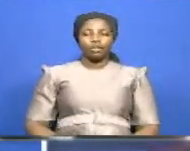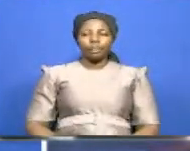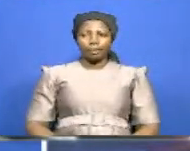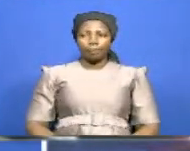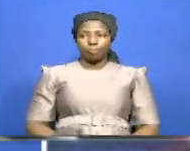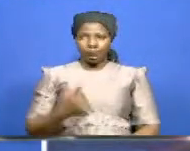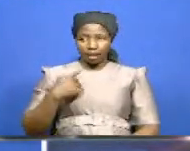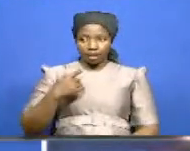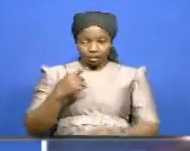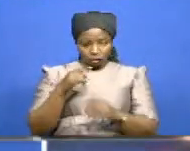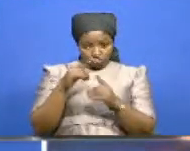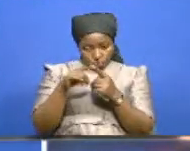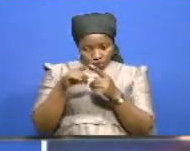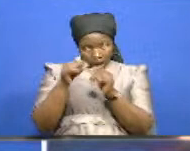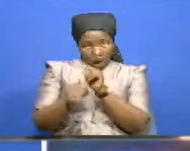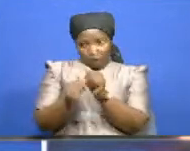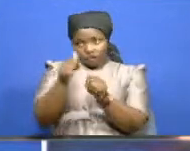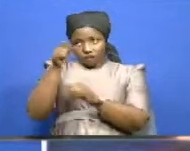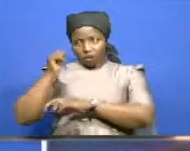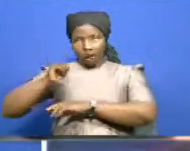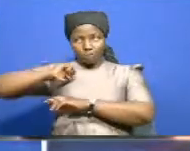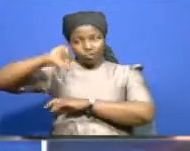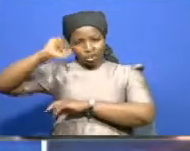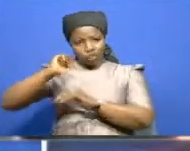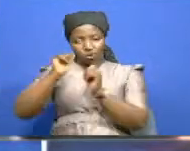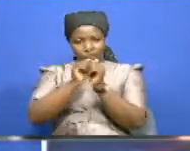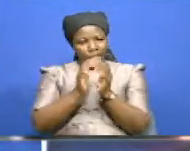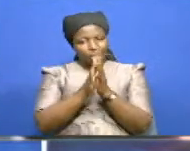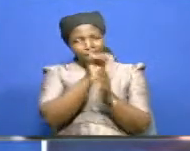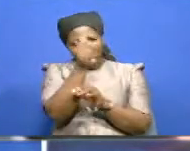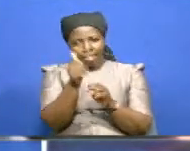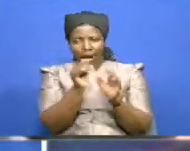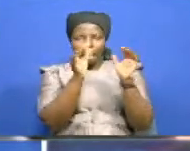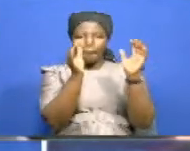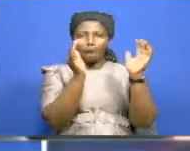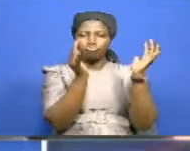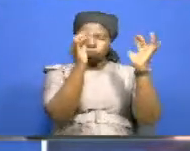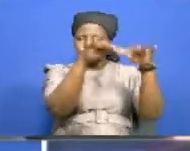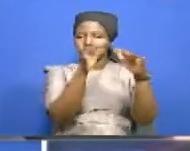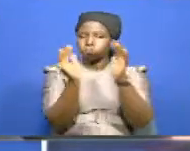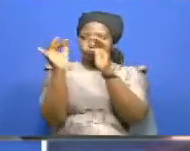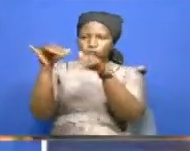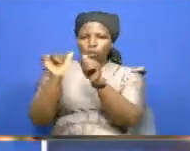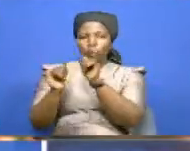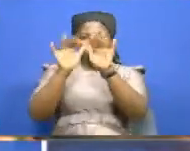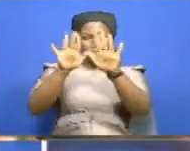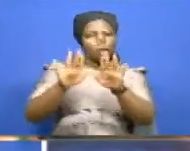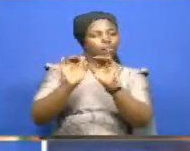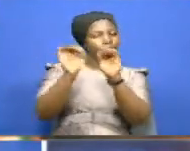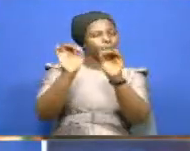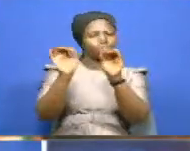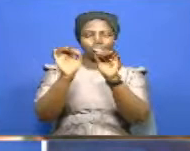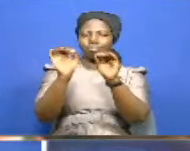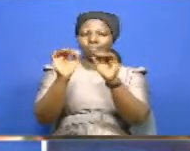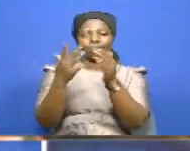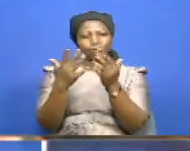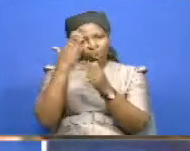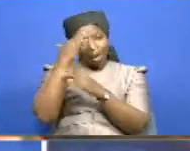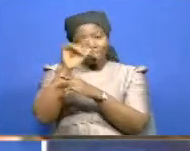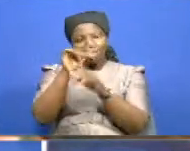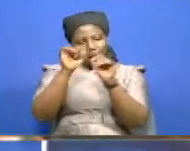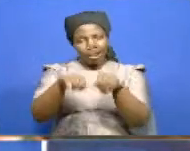To avoid political and non-essential gathering, because this might cost your life. The influential